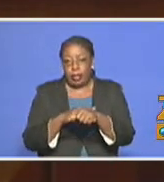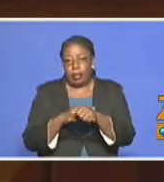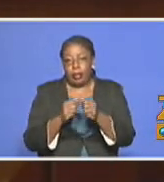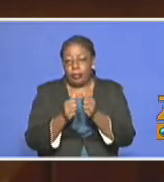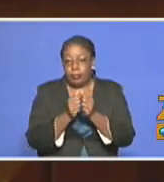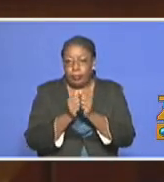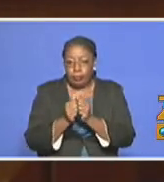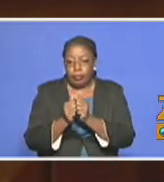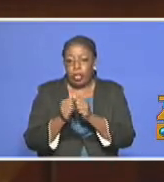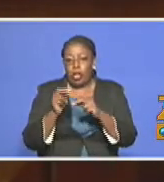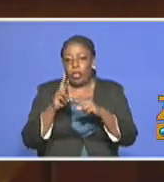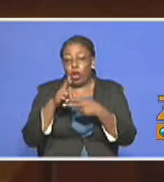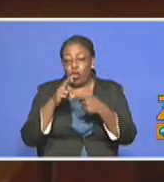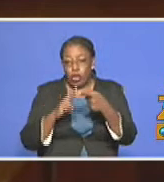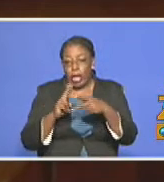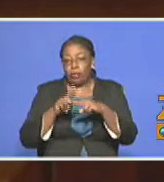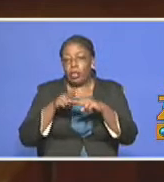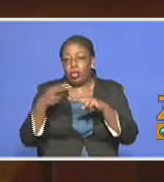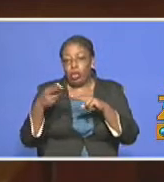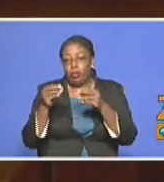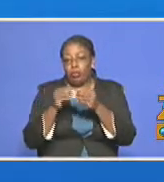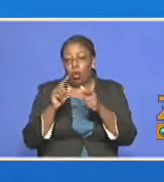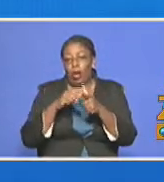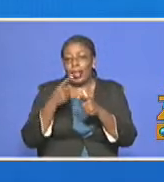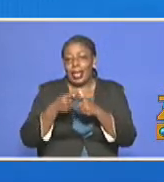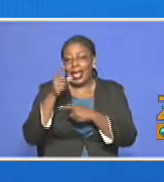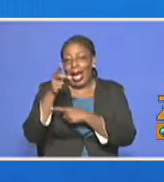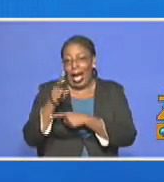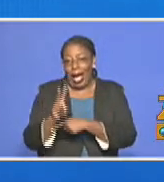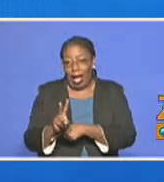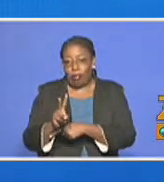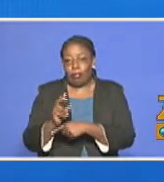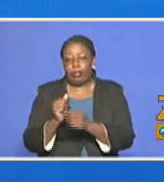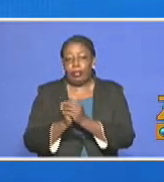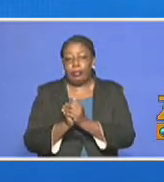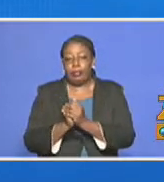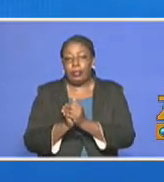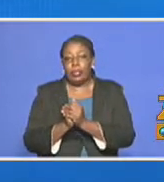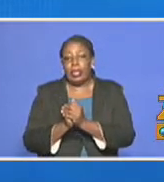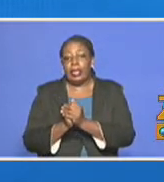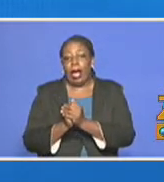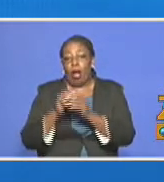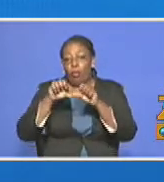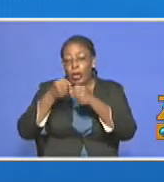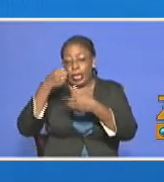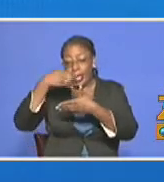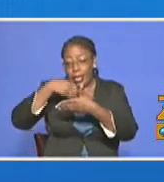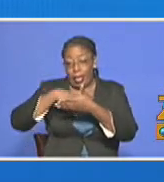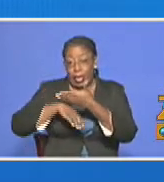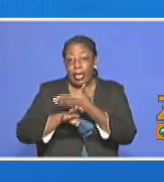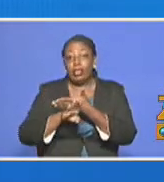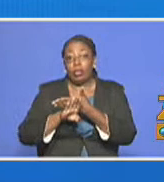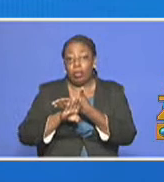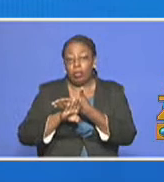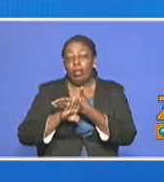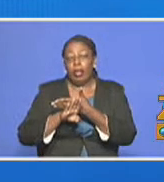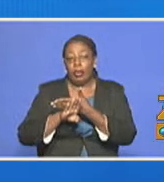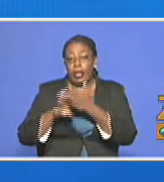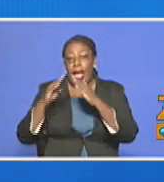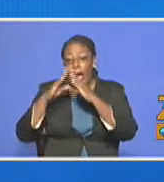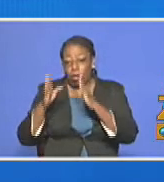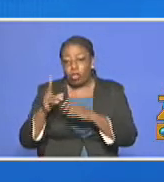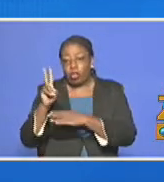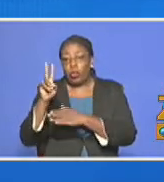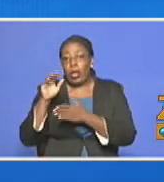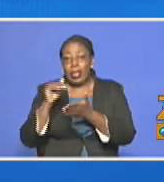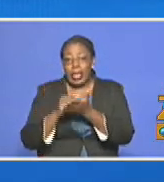been reduced by more than half. For the offense of housebreaking, for the period 2017